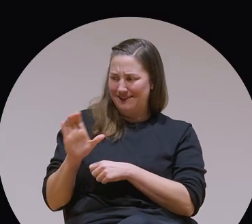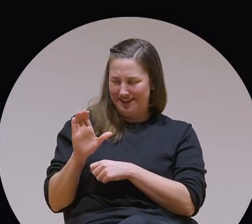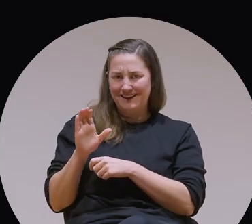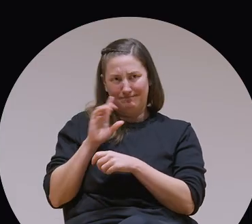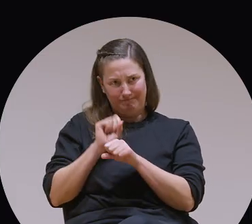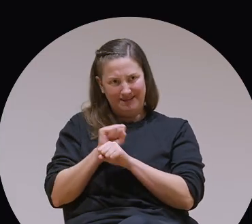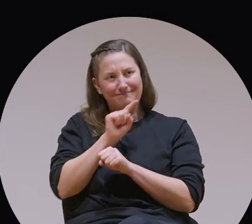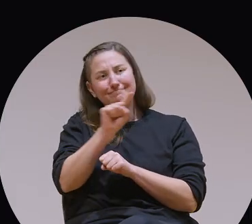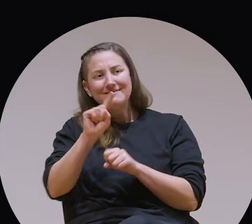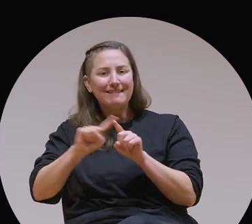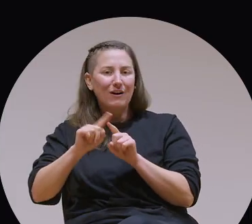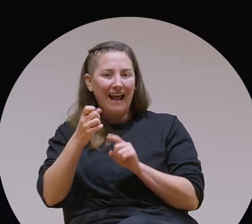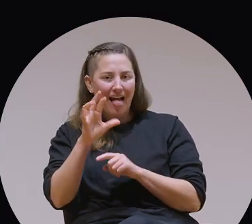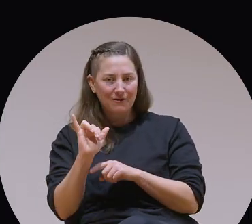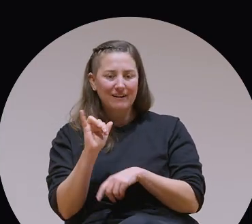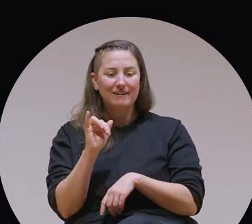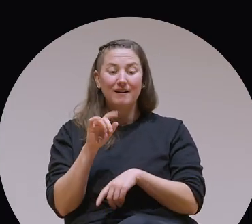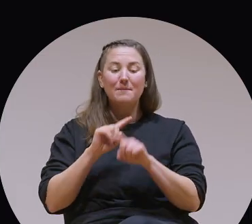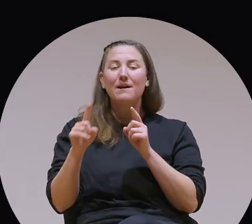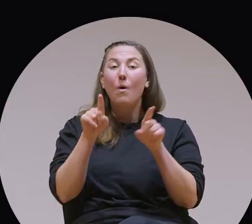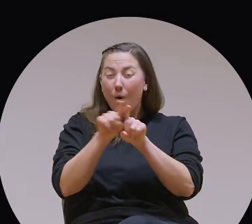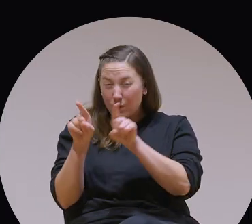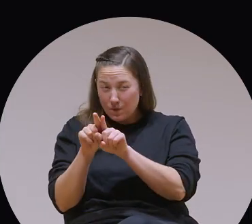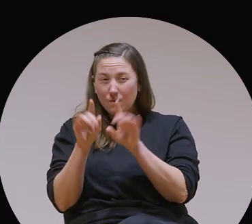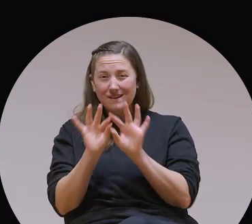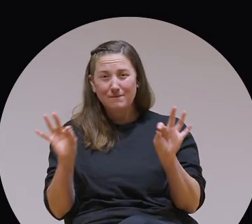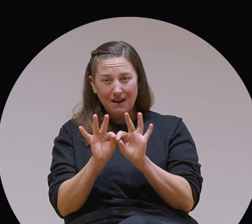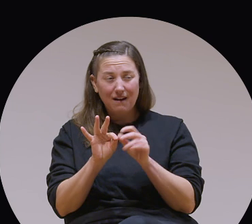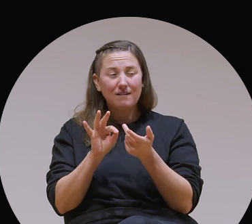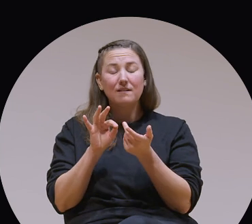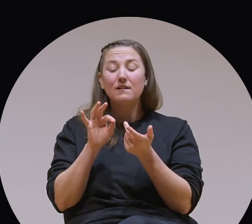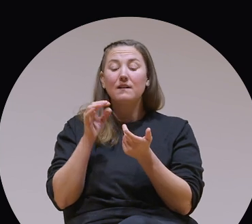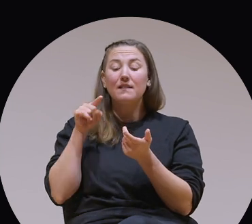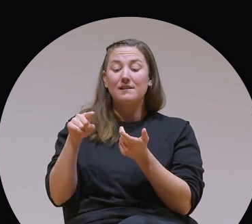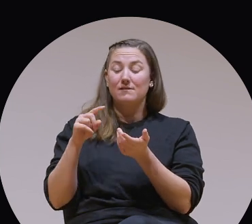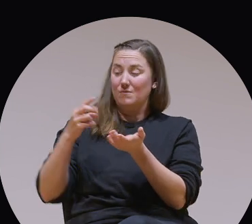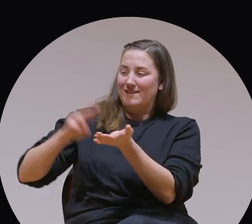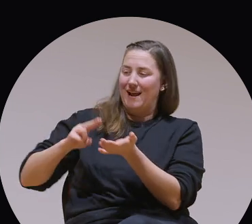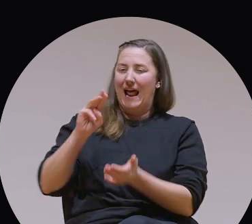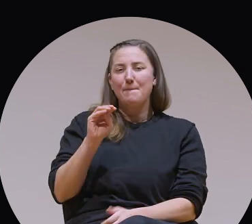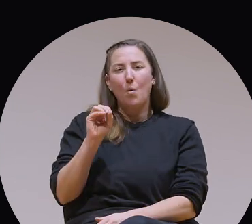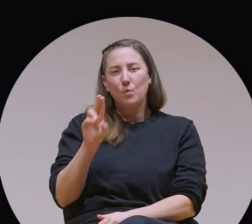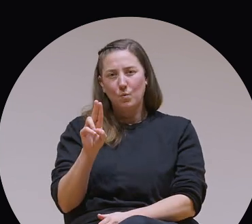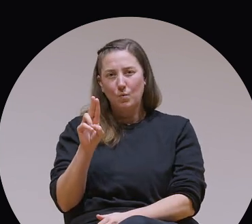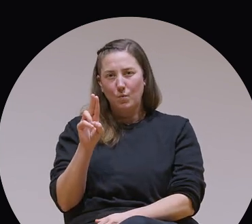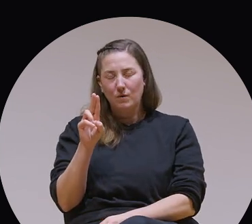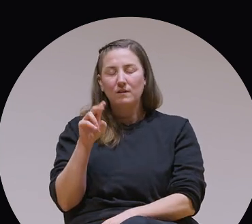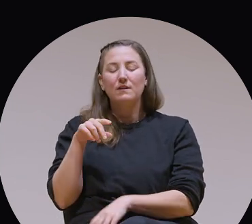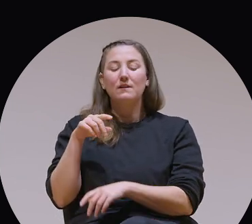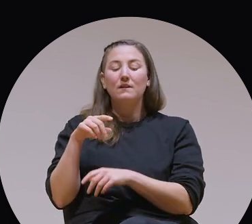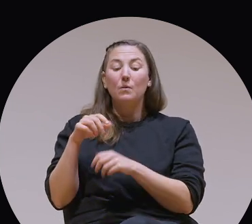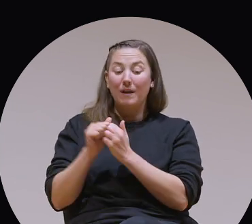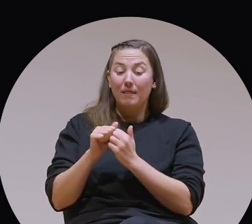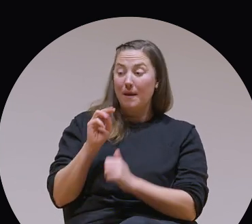our galleries. But more important than that, this led to the signing of a memorandum of understanding between